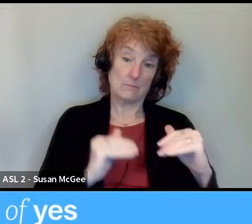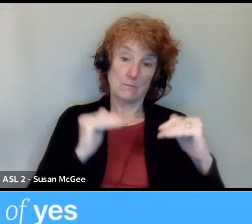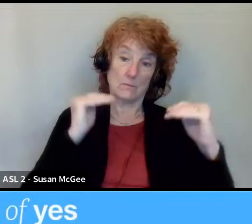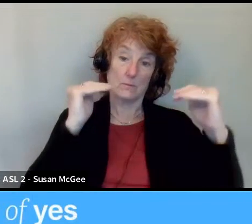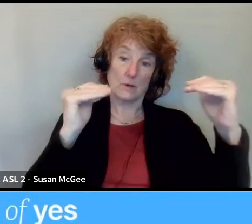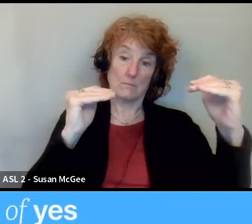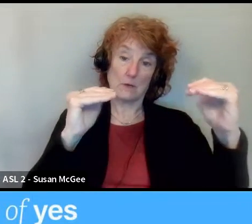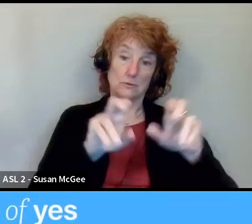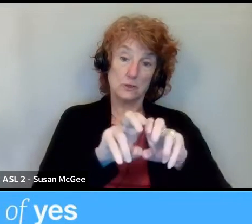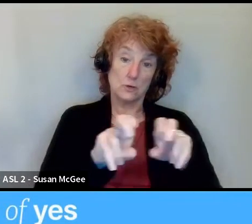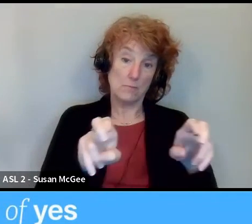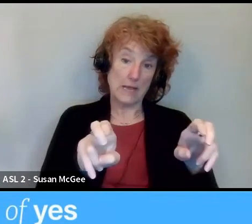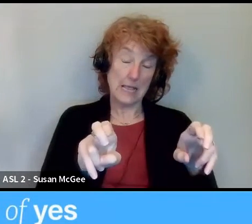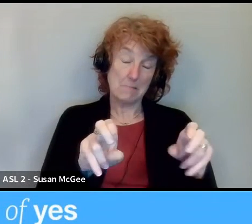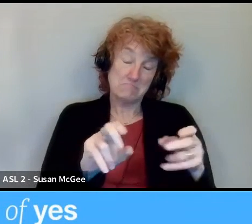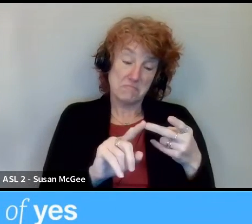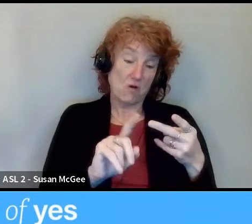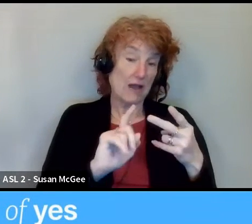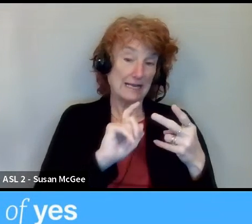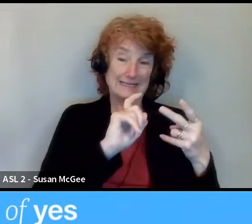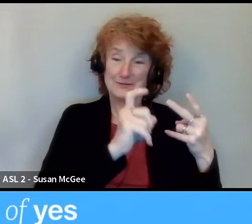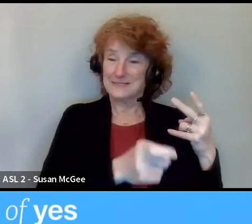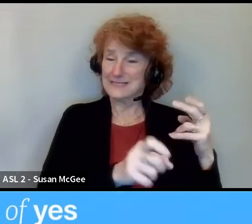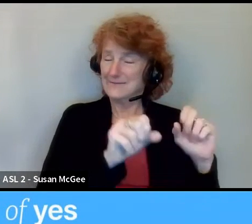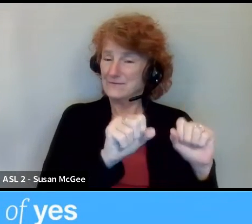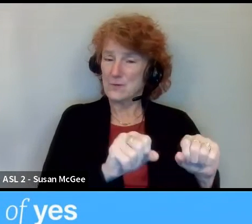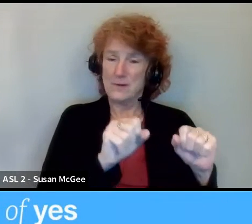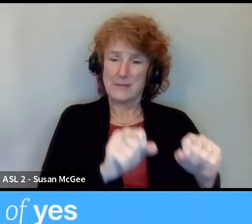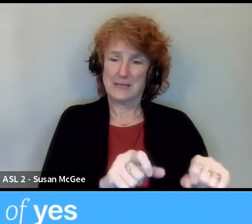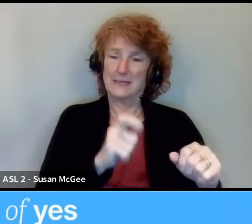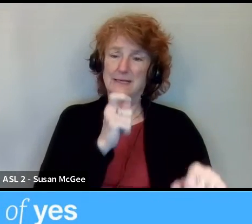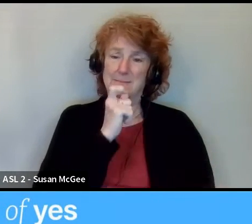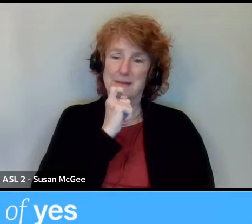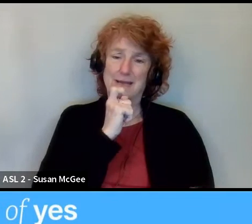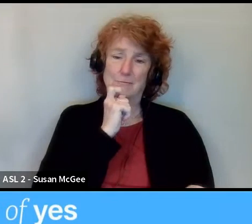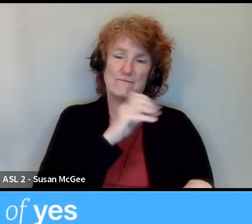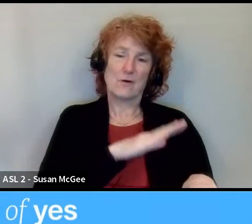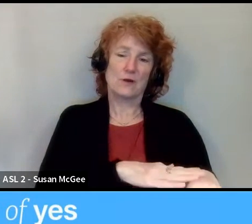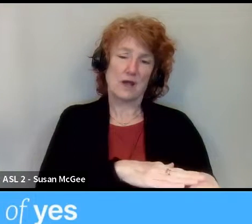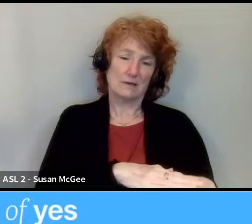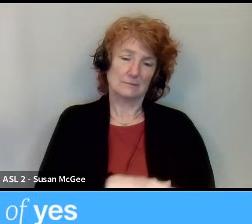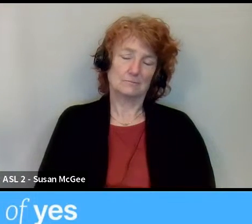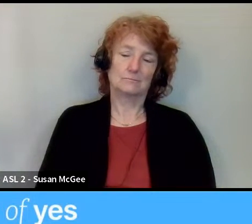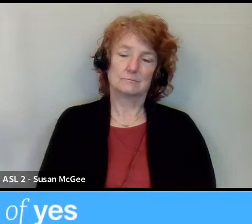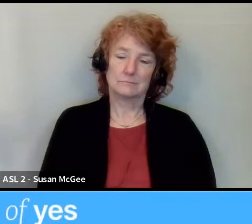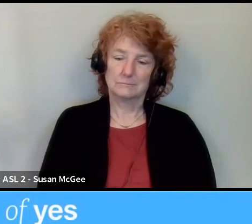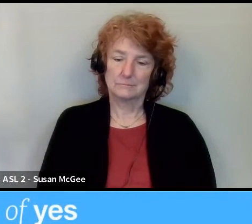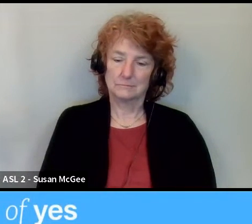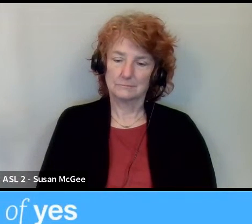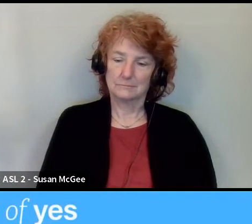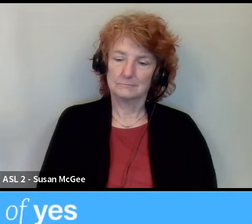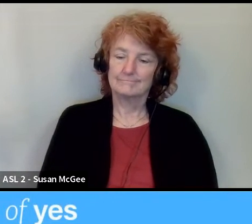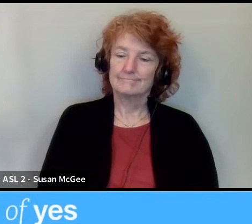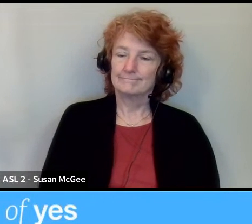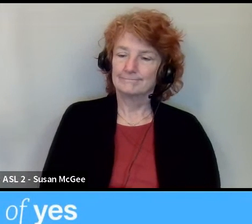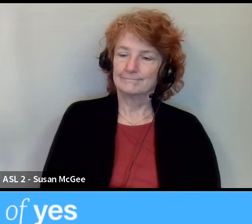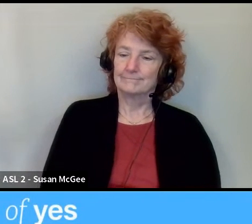I can also give you the ability just to turn on your mic here. I'll do that now.